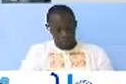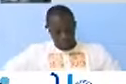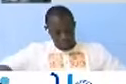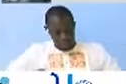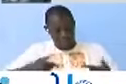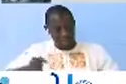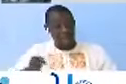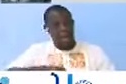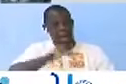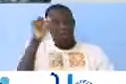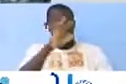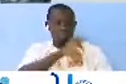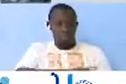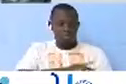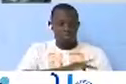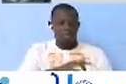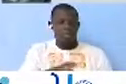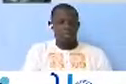and my profit,